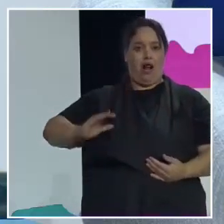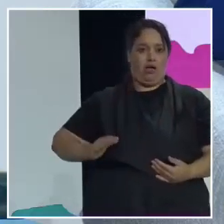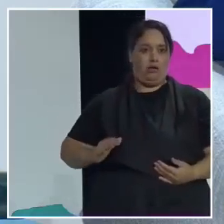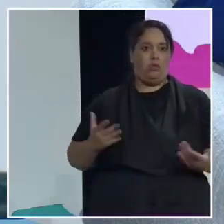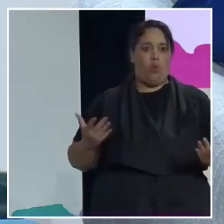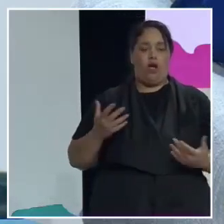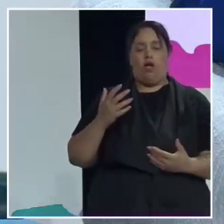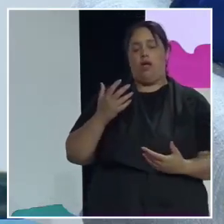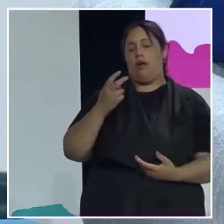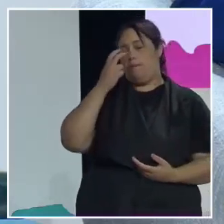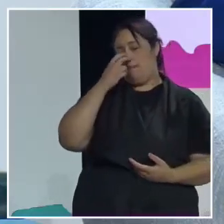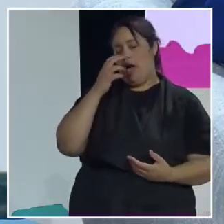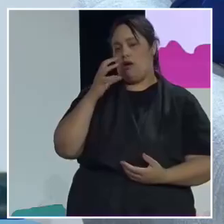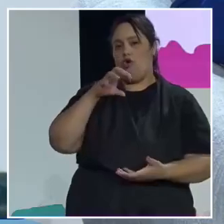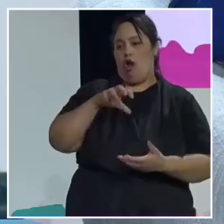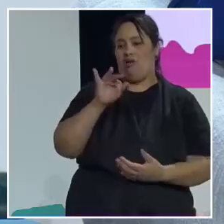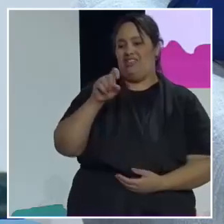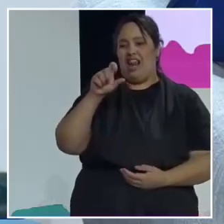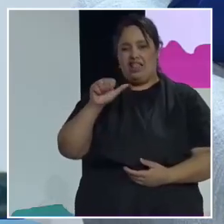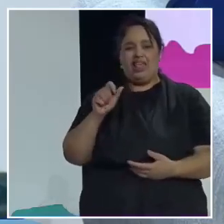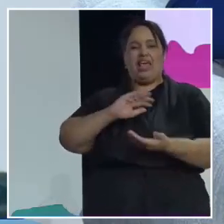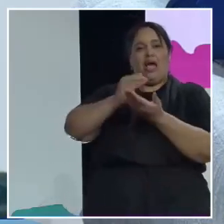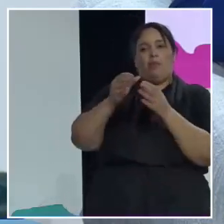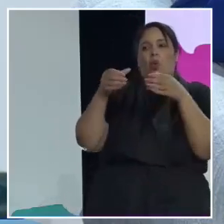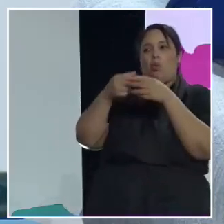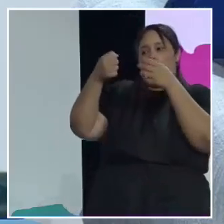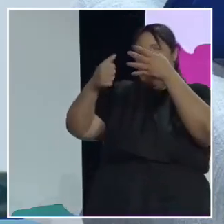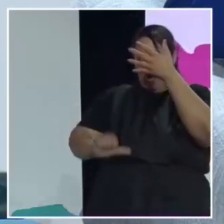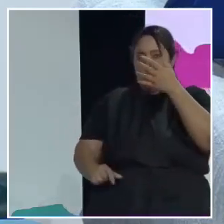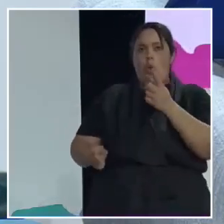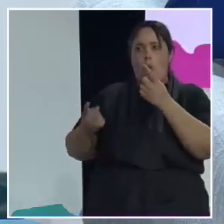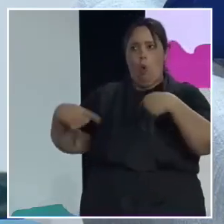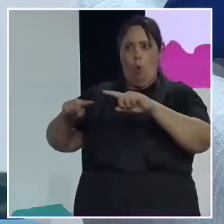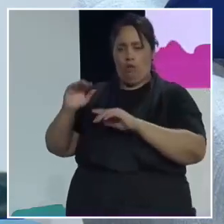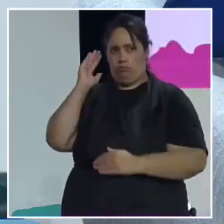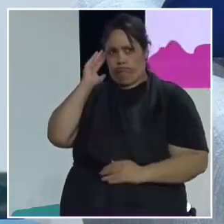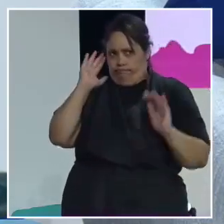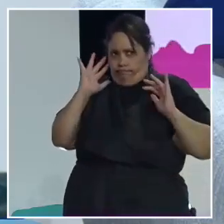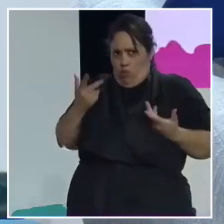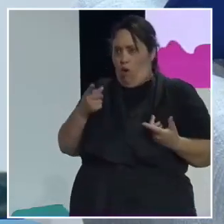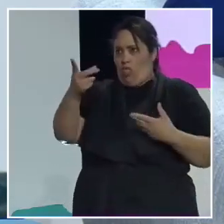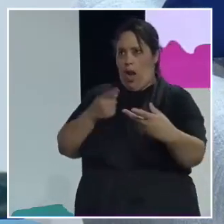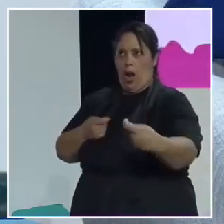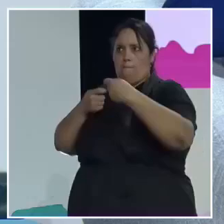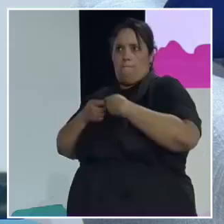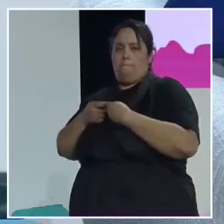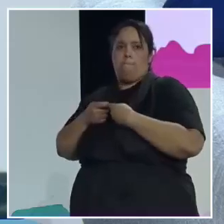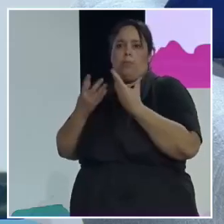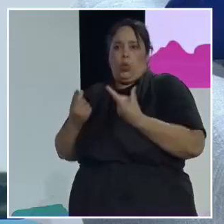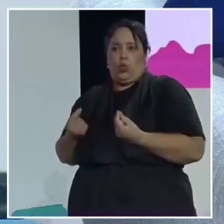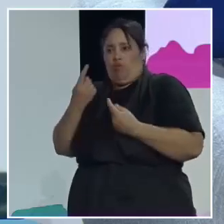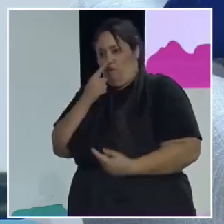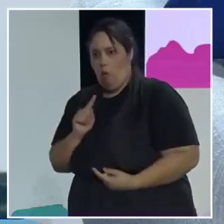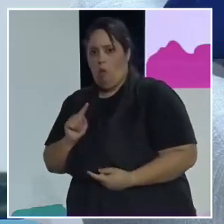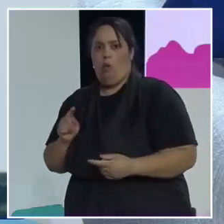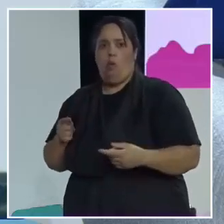BlackRock, Wellington, Fidelity, Capital Group, you name it, T. Rowe Price, they would have no idea that they are doing anything